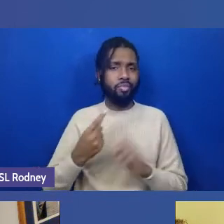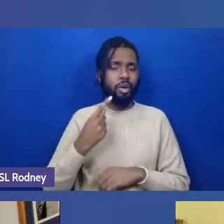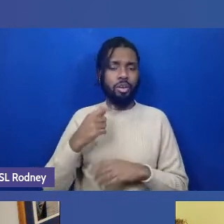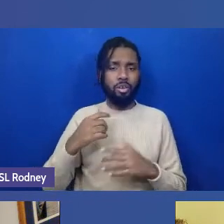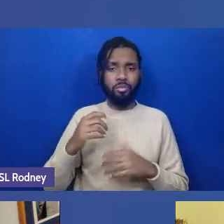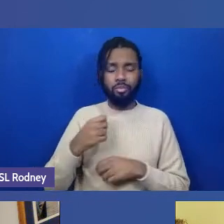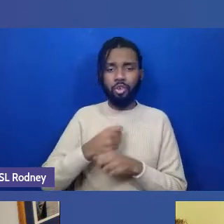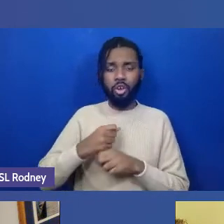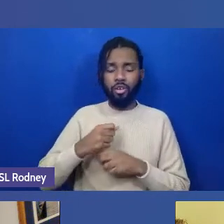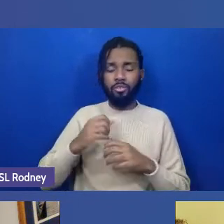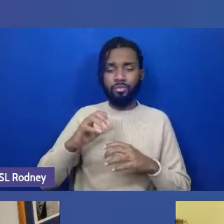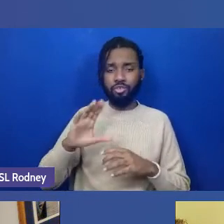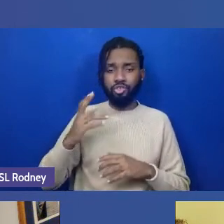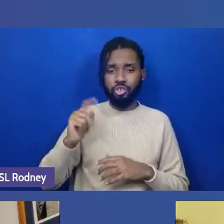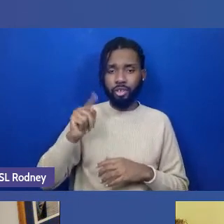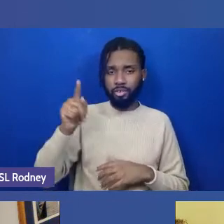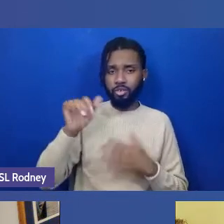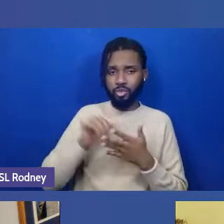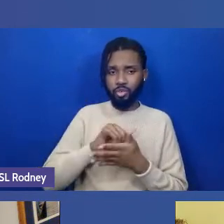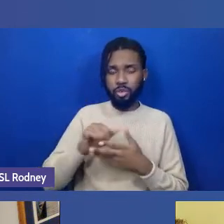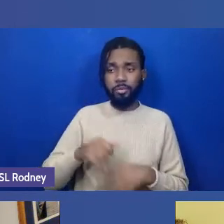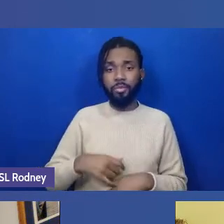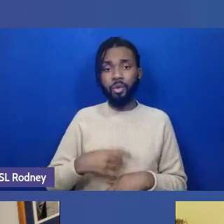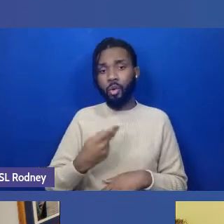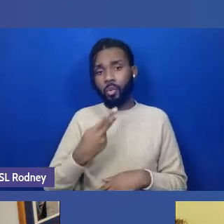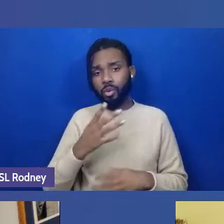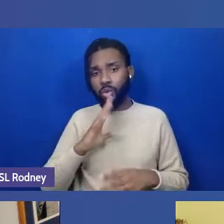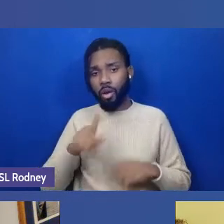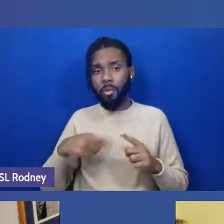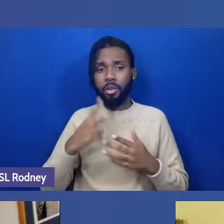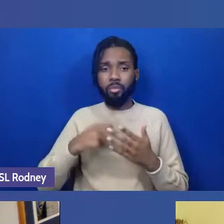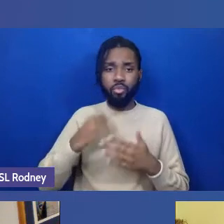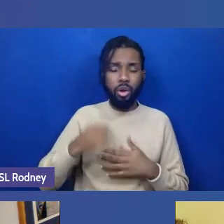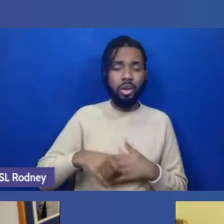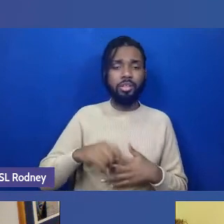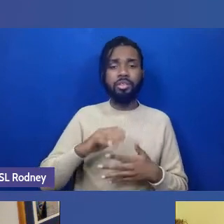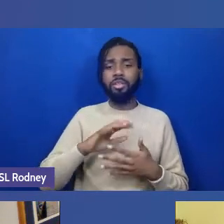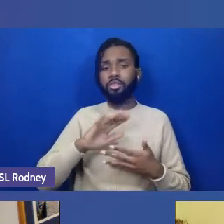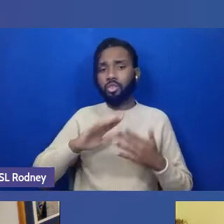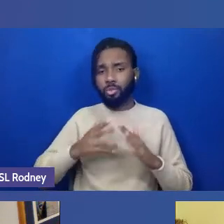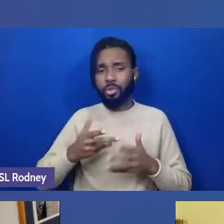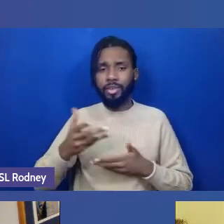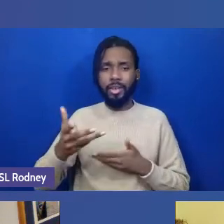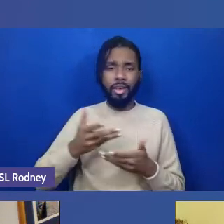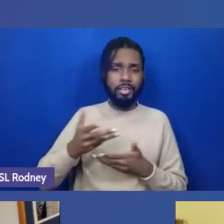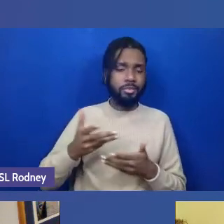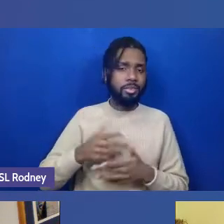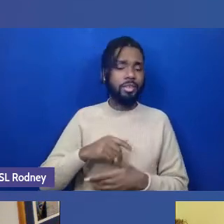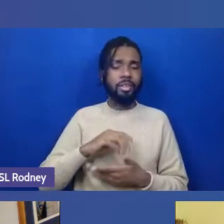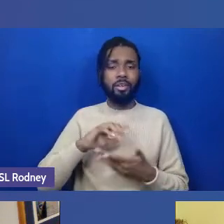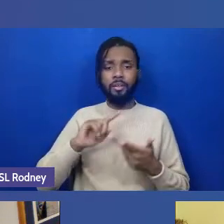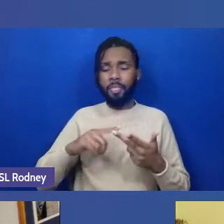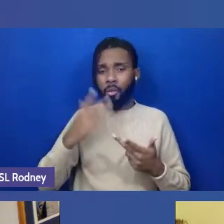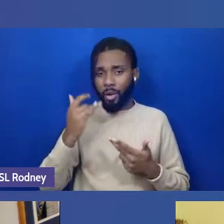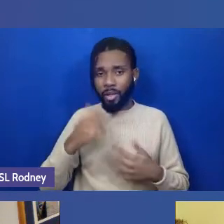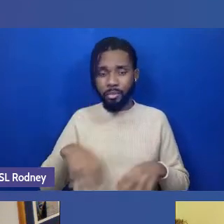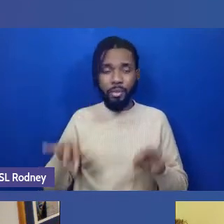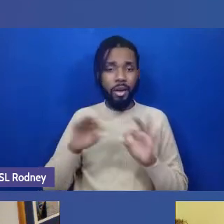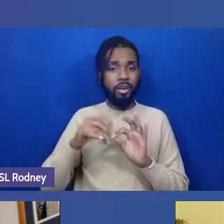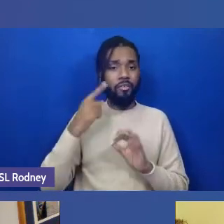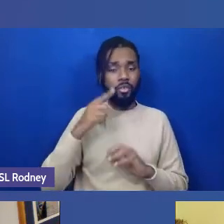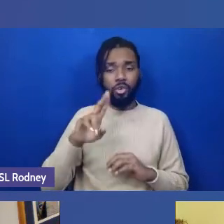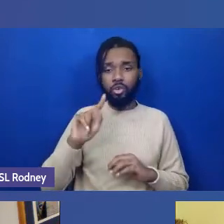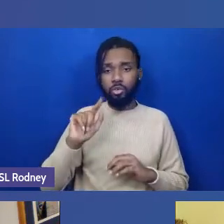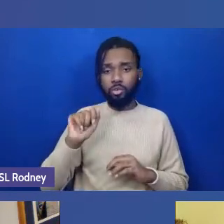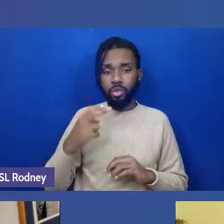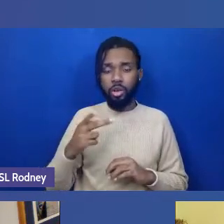APAP. And we talked about the project. We talked about all the amazing community engagement we could build. We talked about why it mattered to Utah Presents, why it mattered